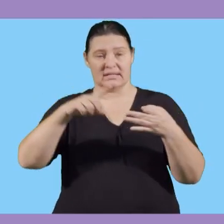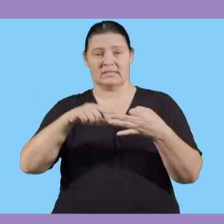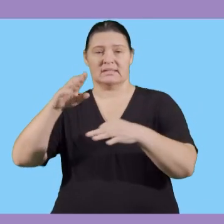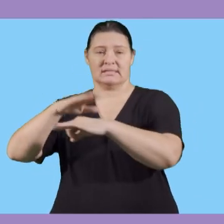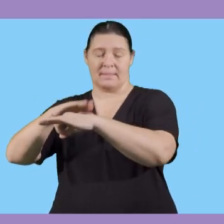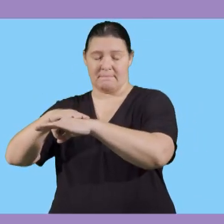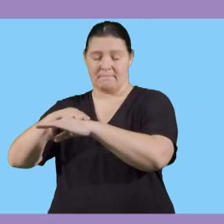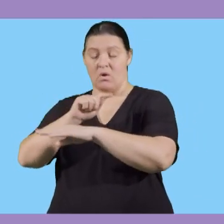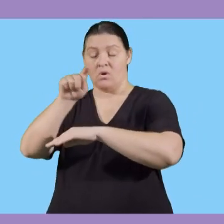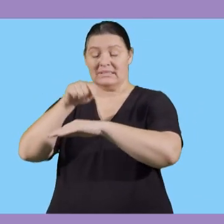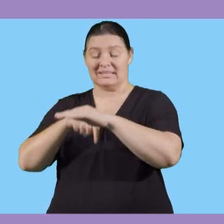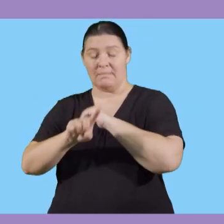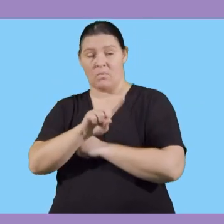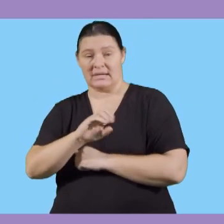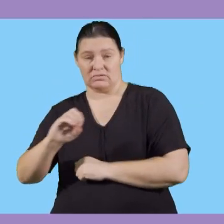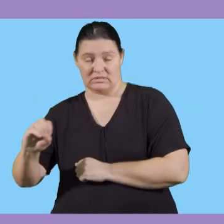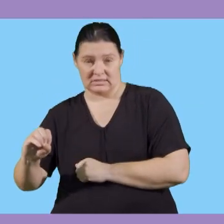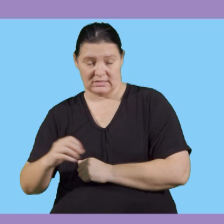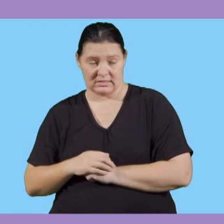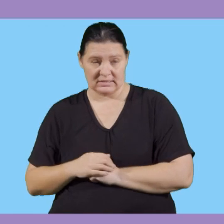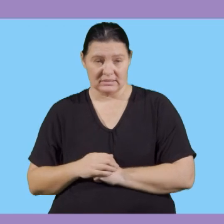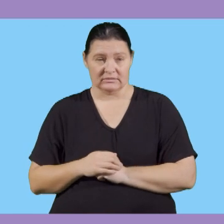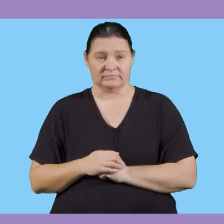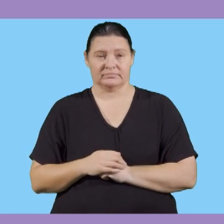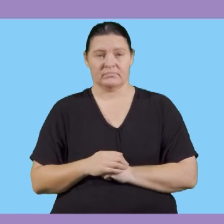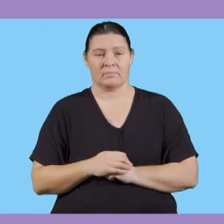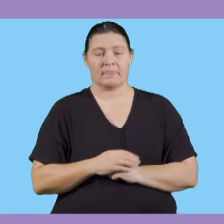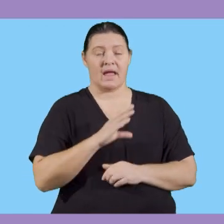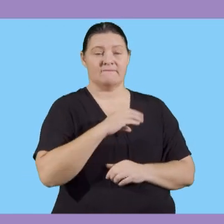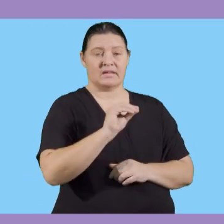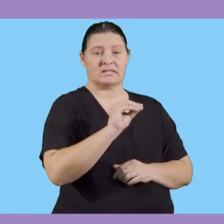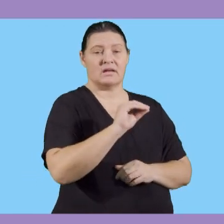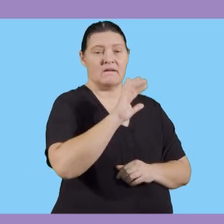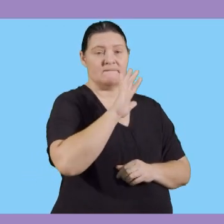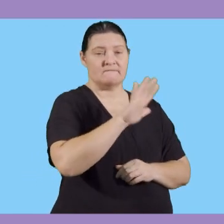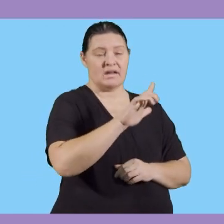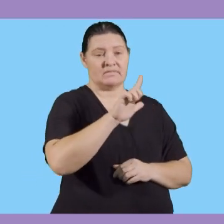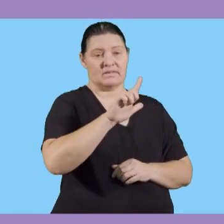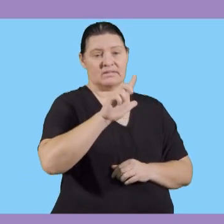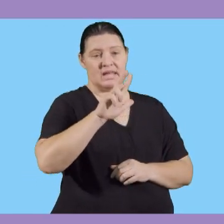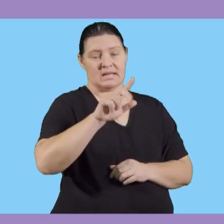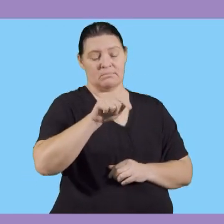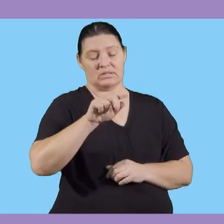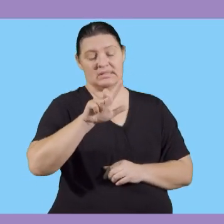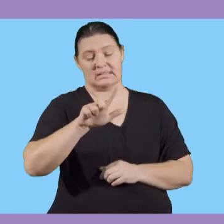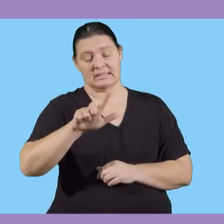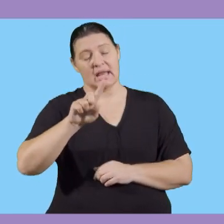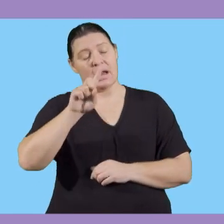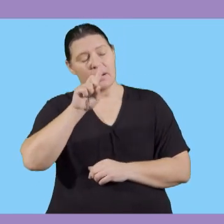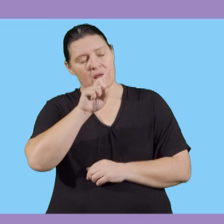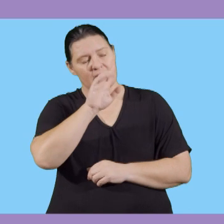that by 100. The amount that he invests is 578 rands and 10